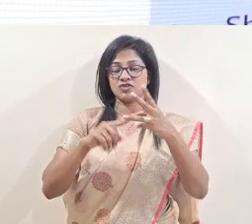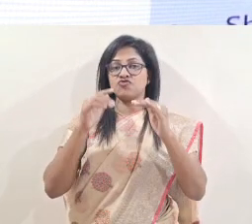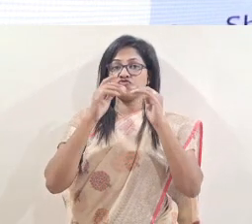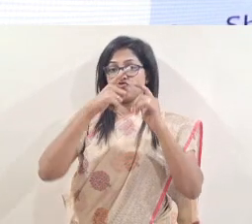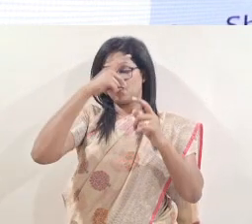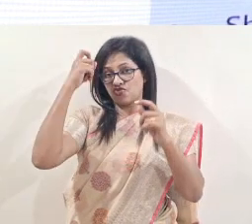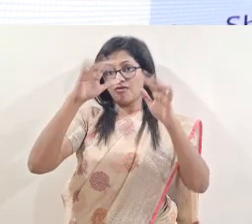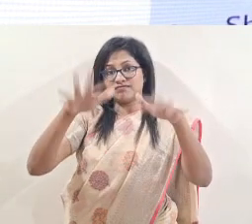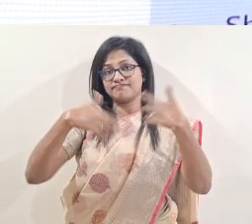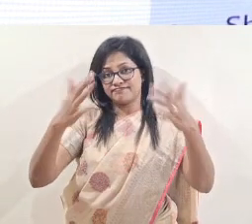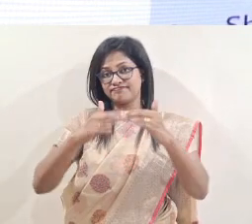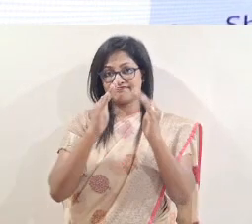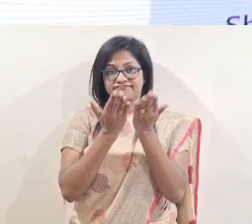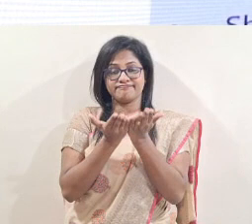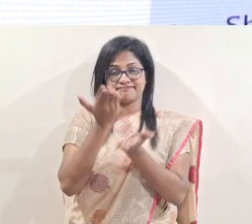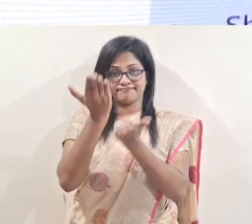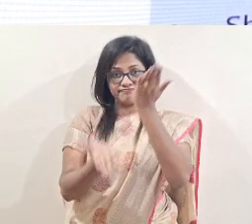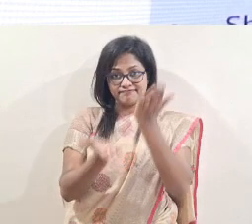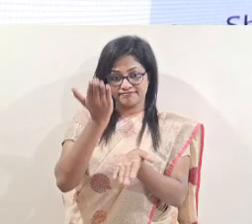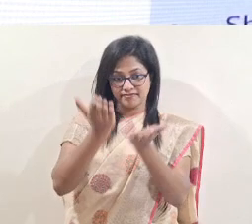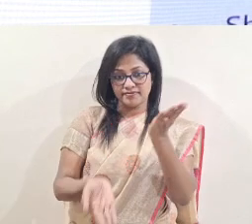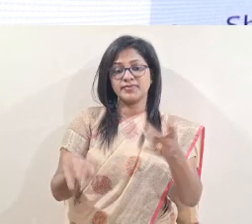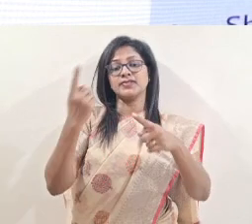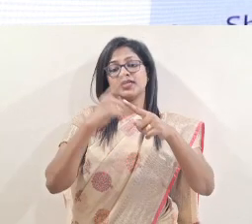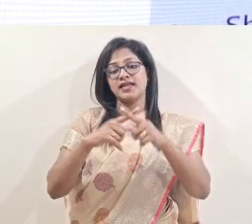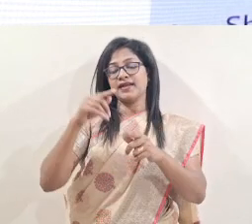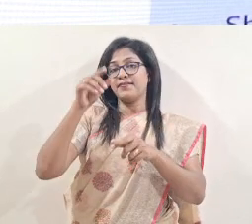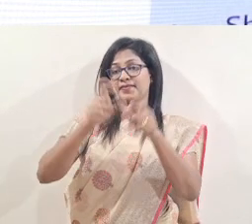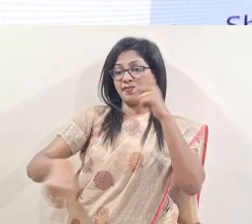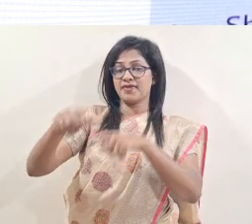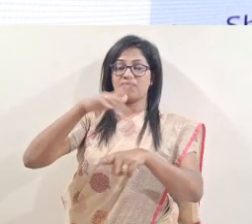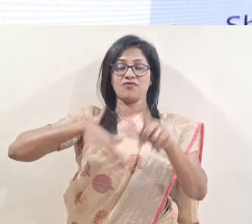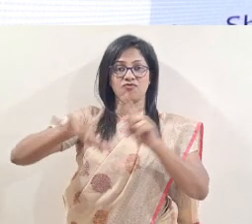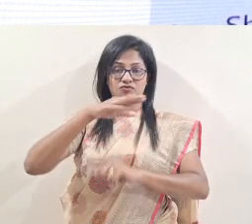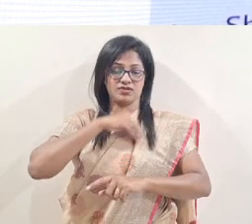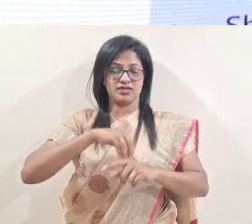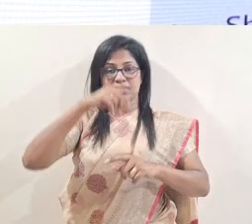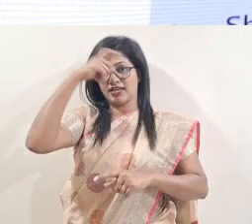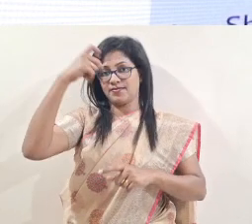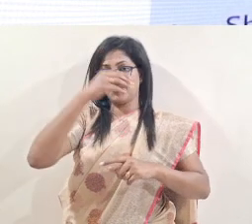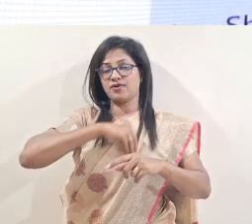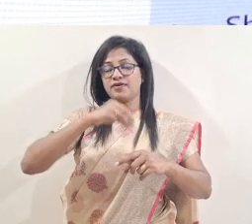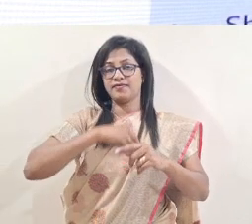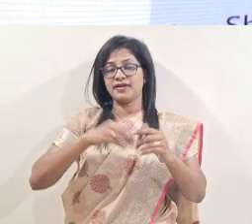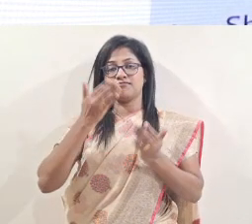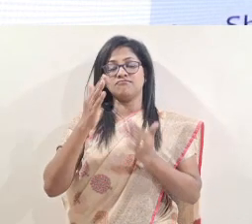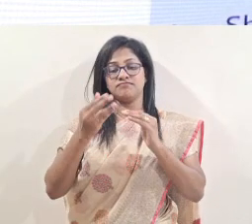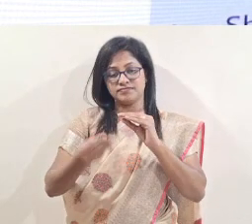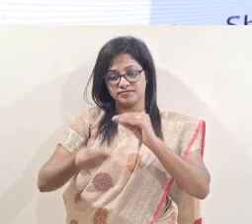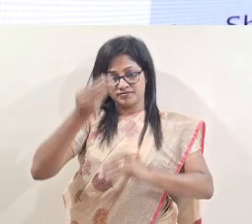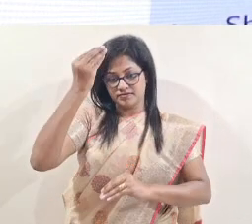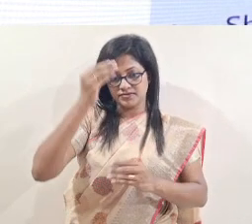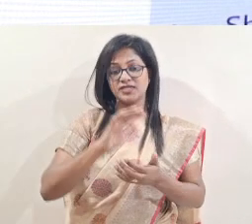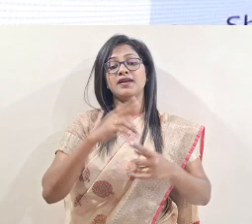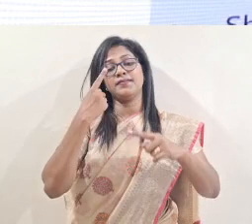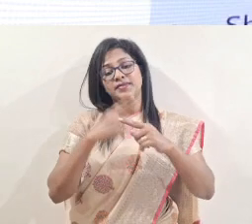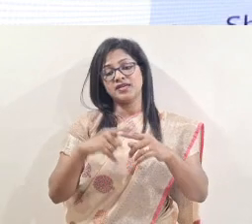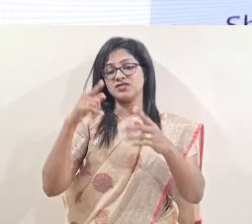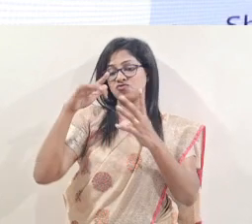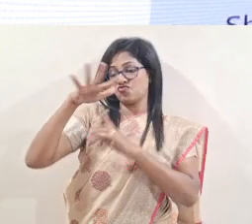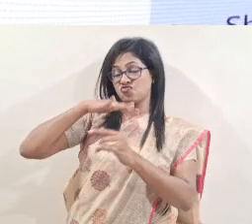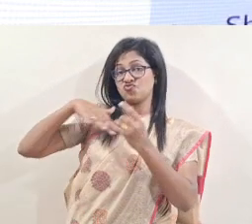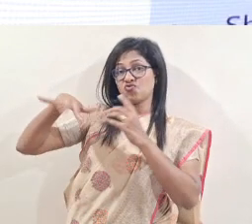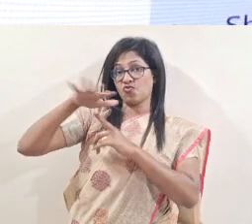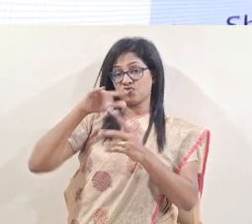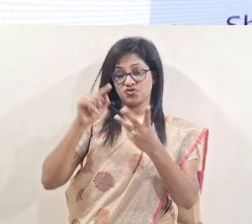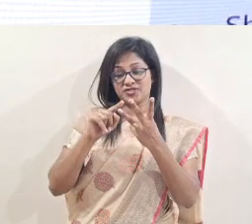increases the employment and income of the local people who are living in those mixed use areas. And from social aspect, we can say that from